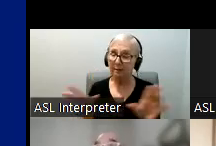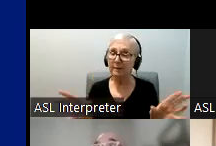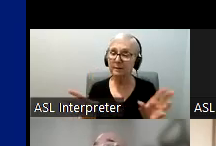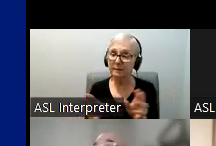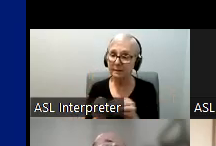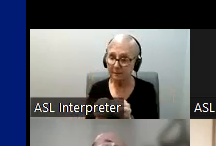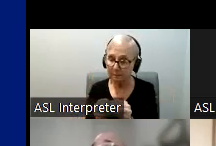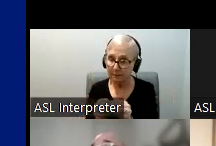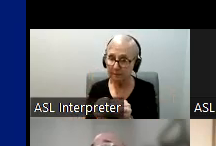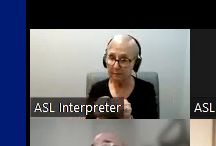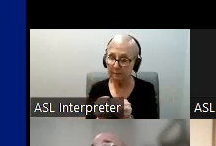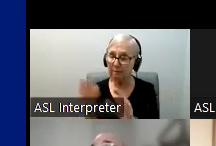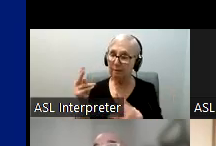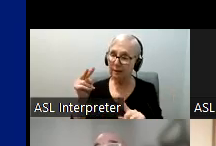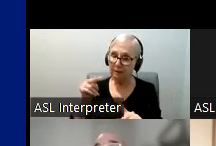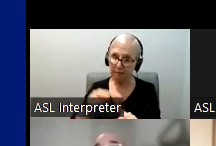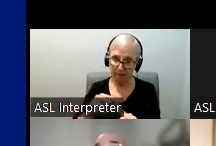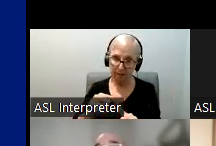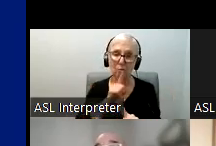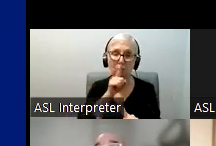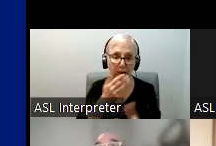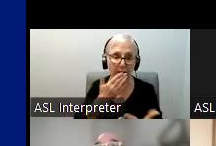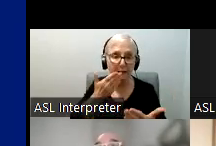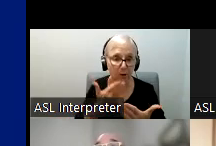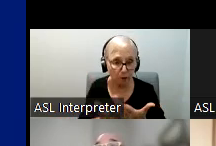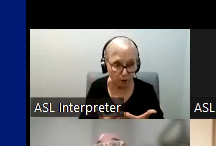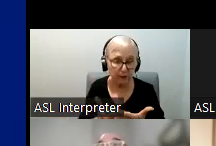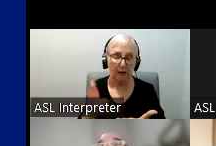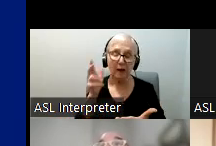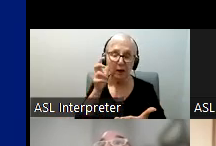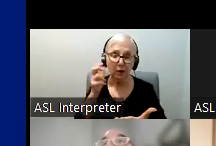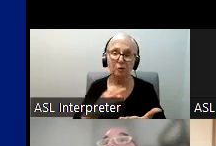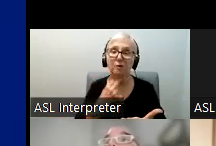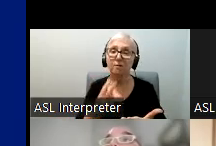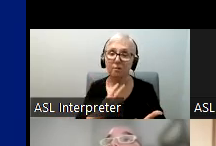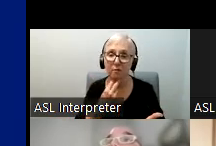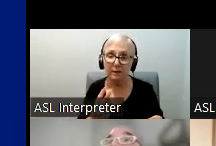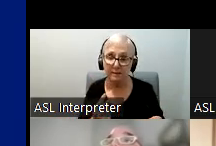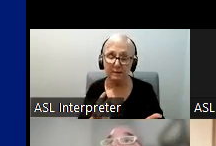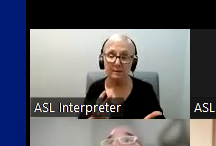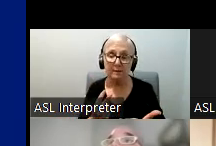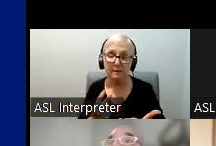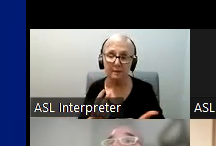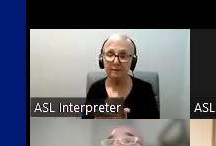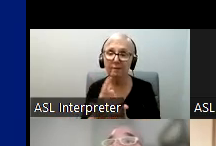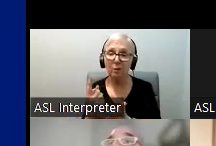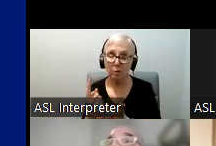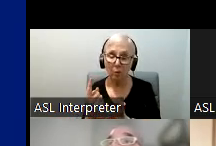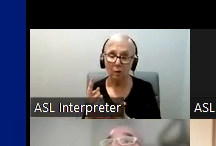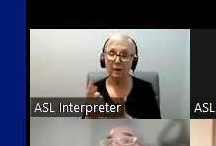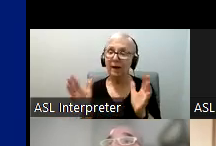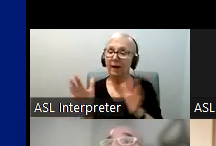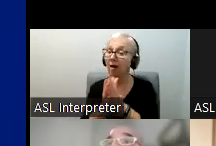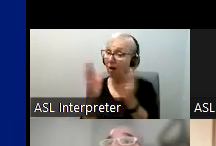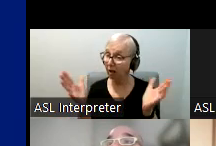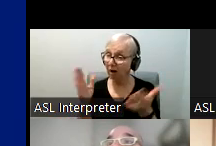meeting, from my perspective, felt really good. I heard your voices. Everyone was had lots to say